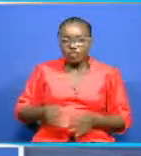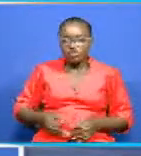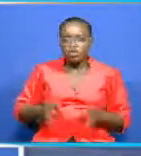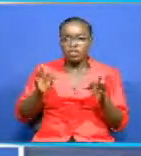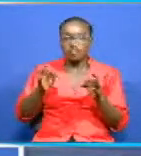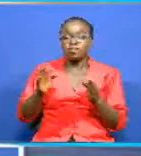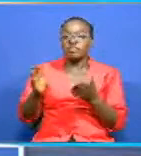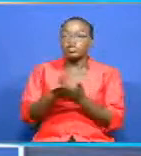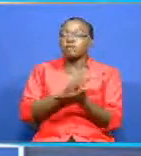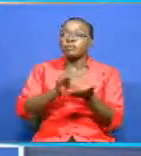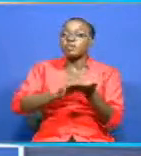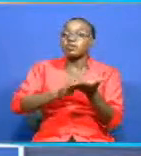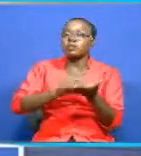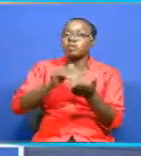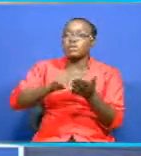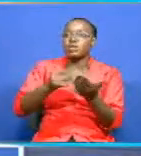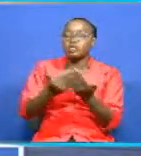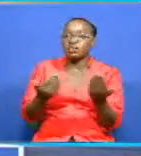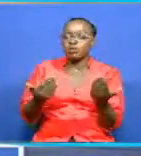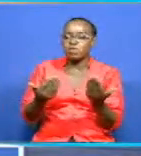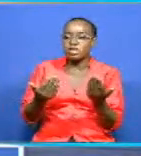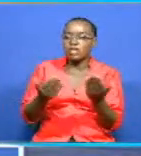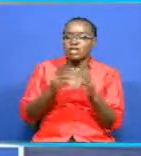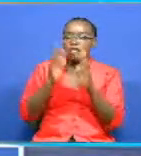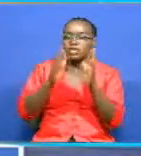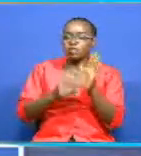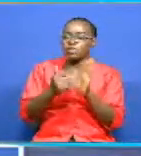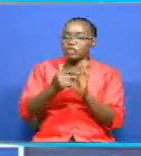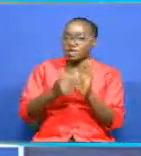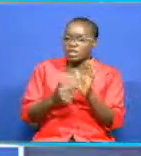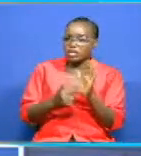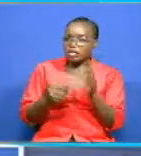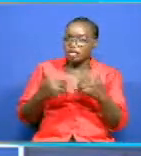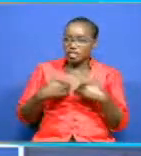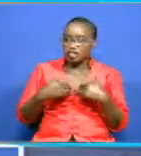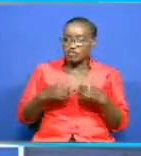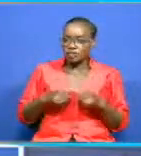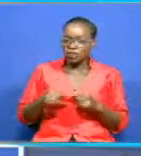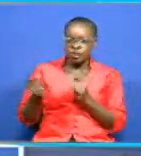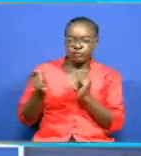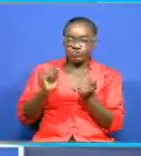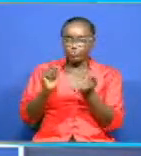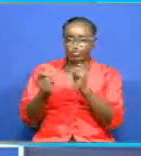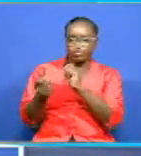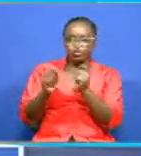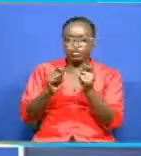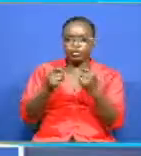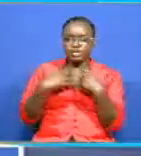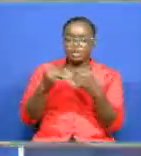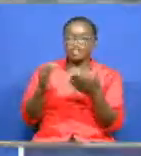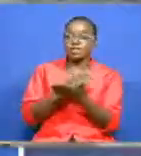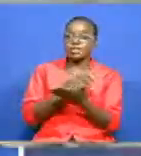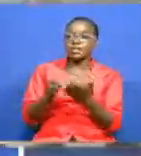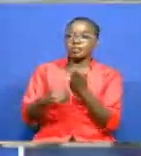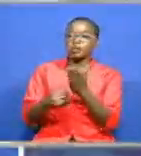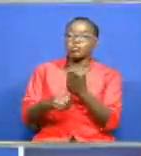of the contents in the document. Beatrice Gatonye with details of the continued twist in the health sector crisis.